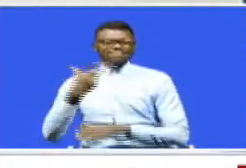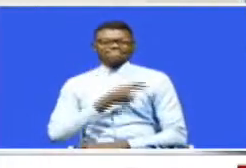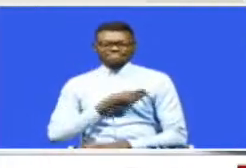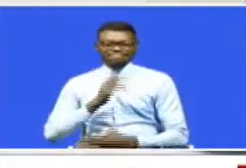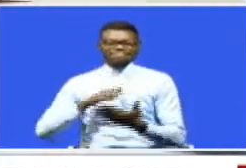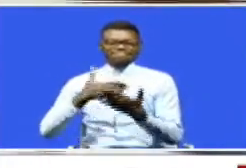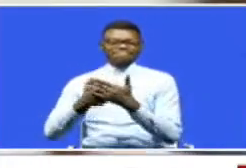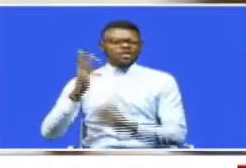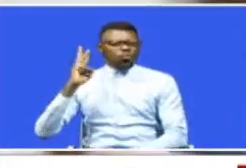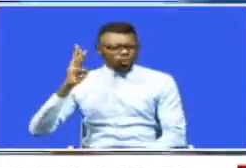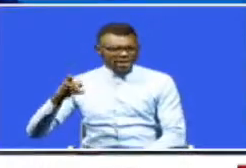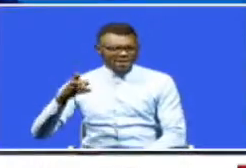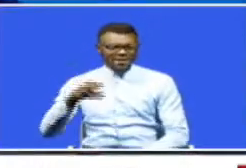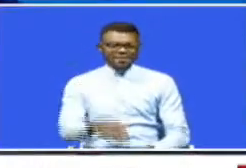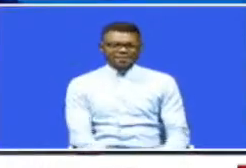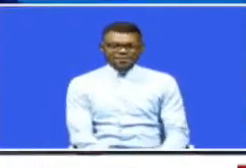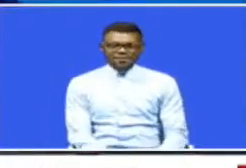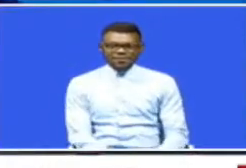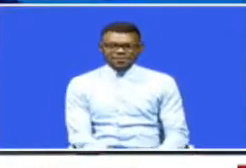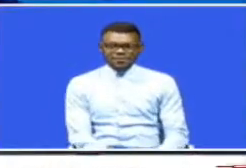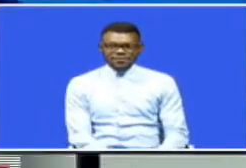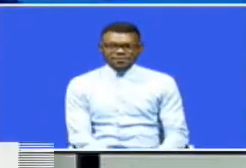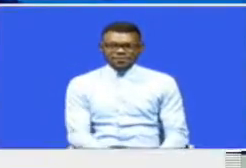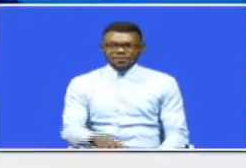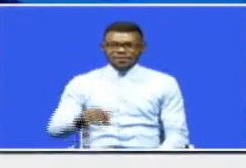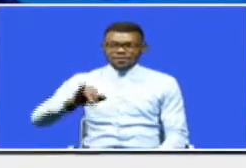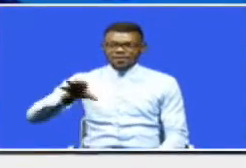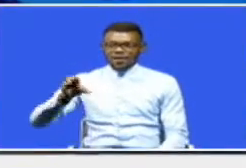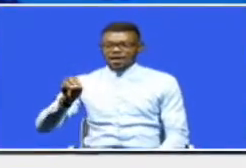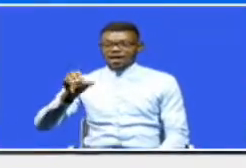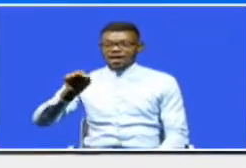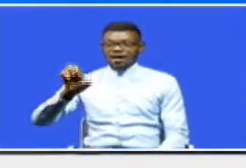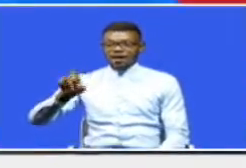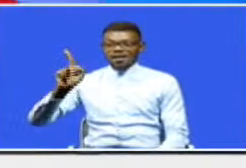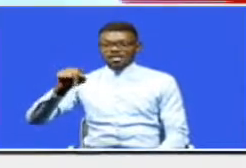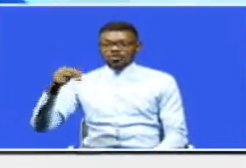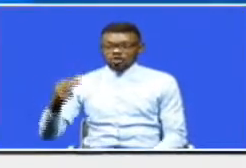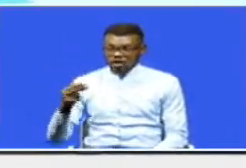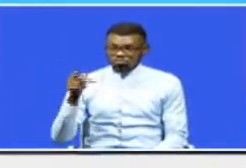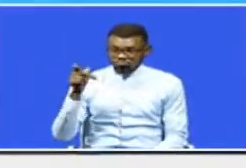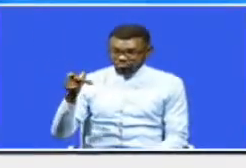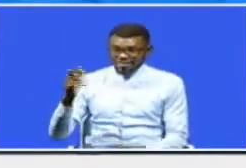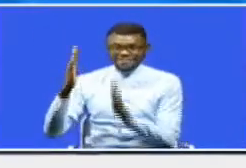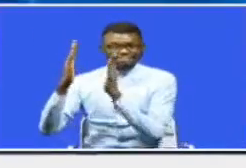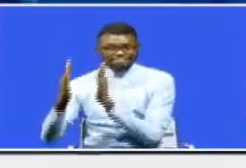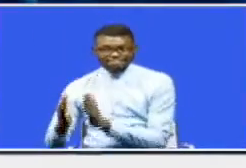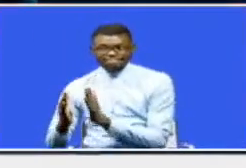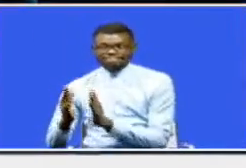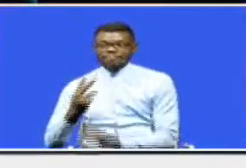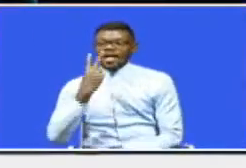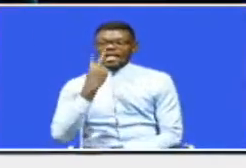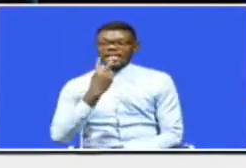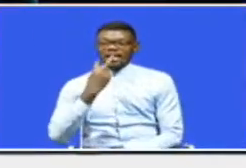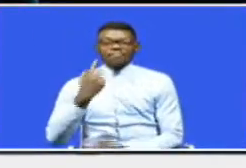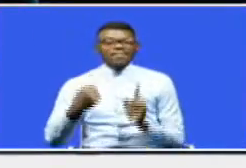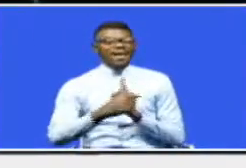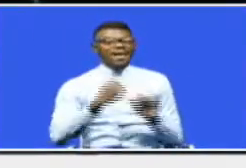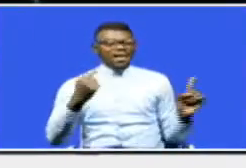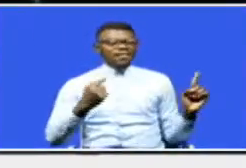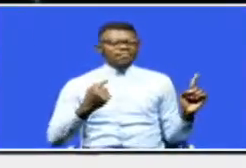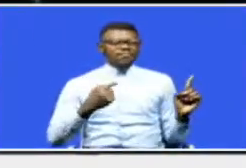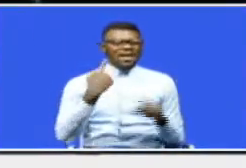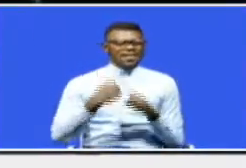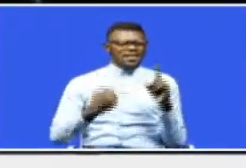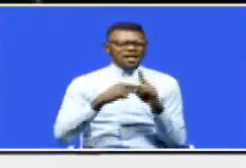10 News. Now, Joseph Kinyua Murimi, the prime suspect in the murder of 24-year-old